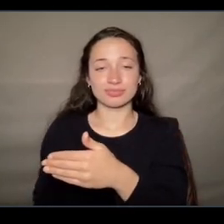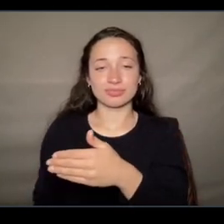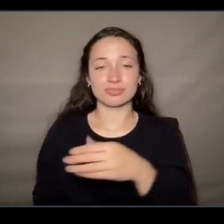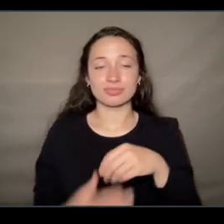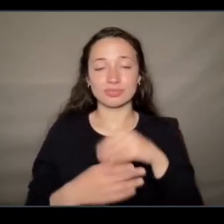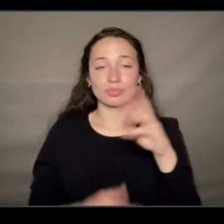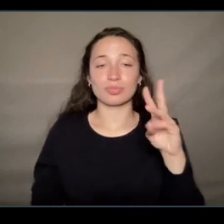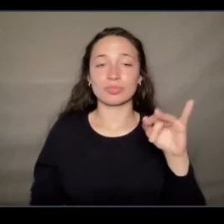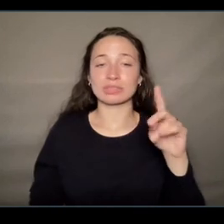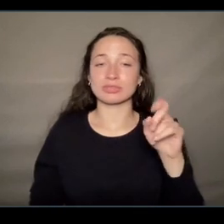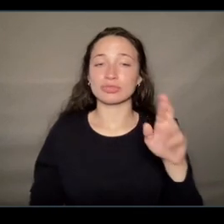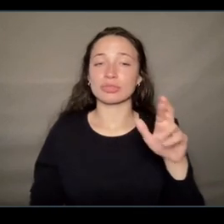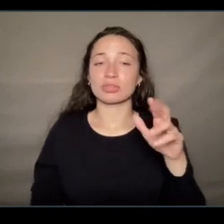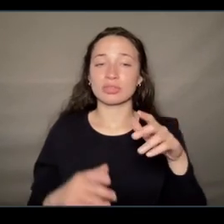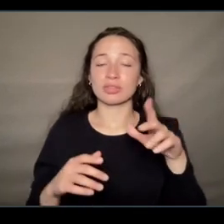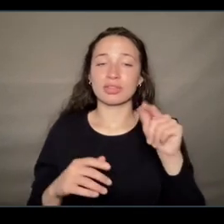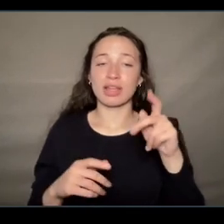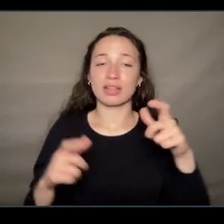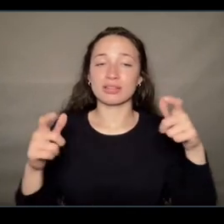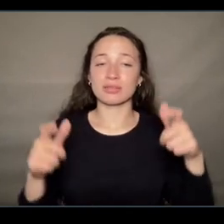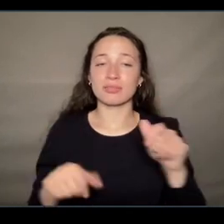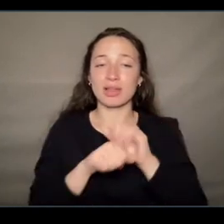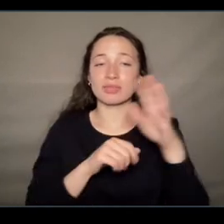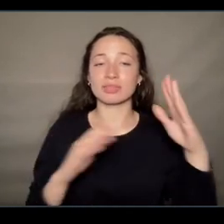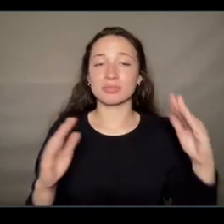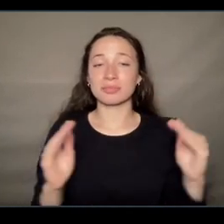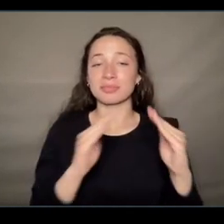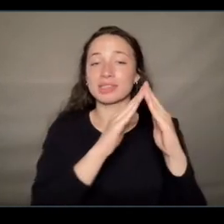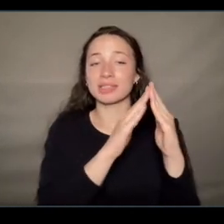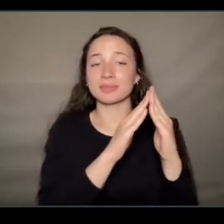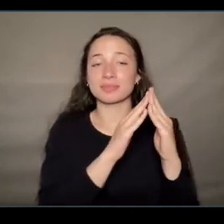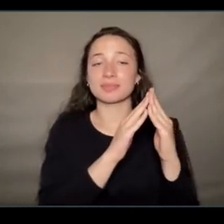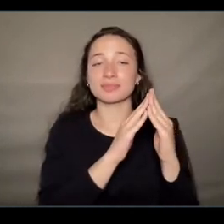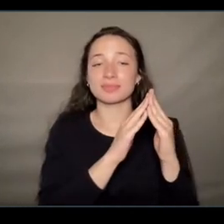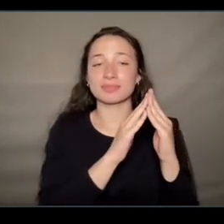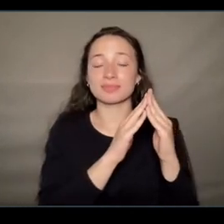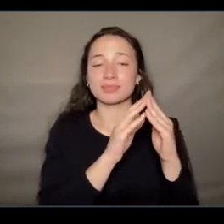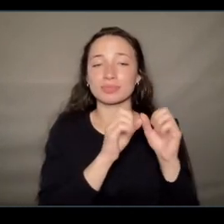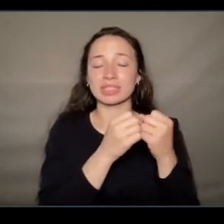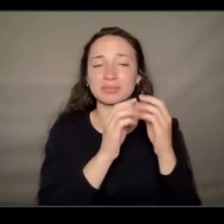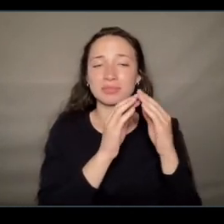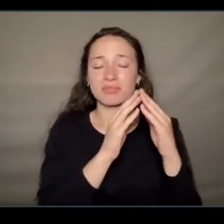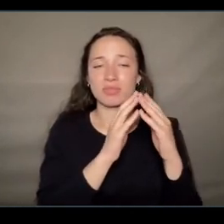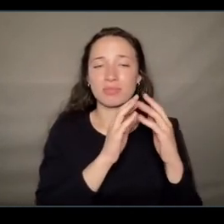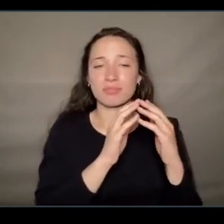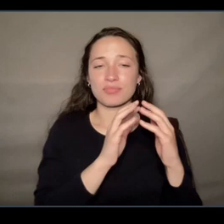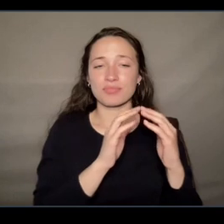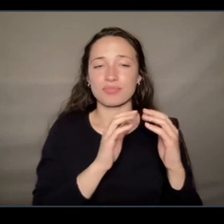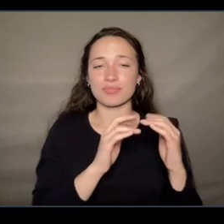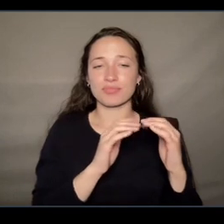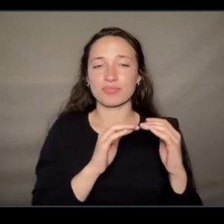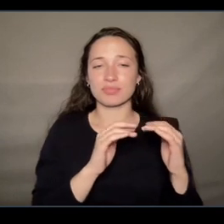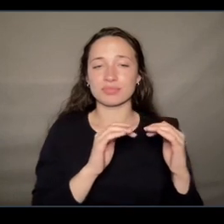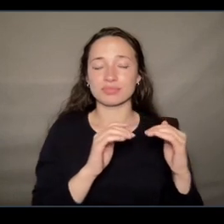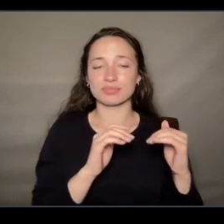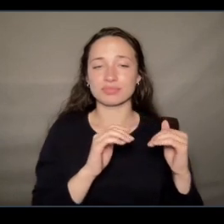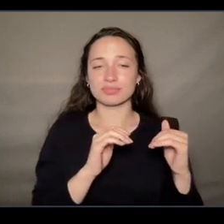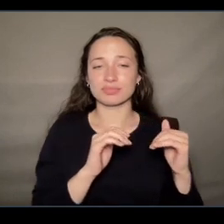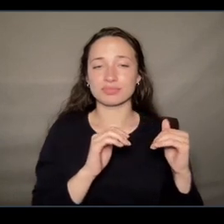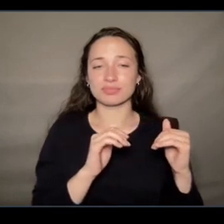In wind-stirred lake, mountain peak, breaks to bits,